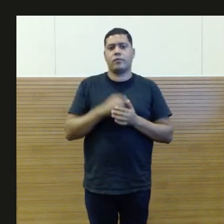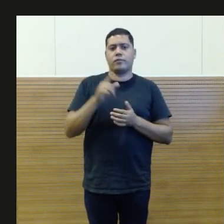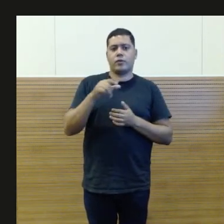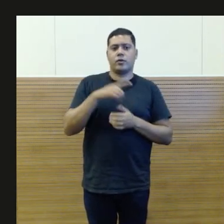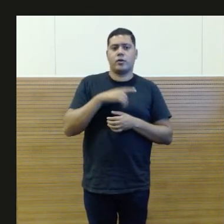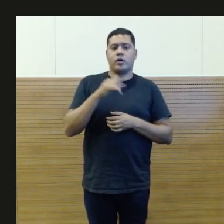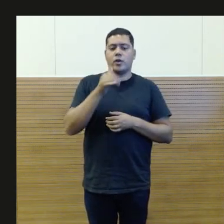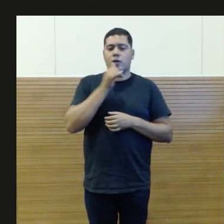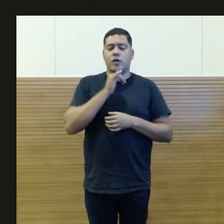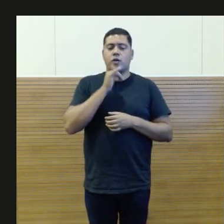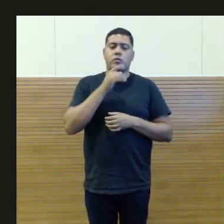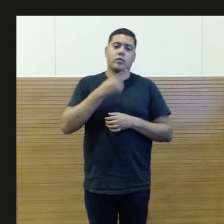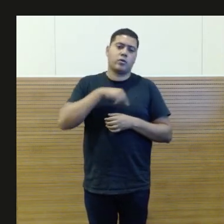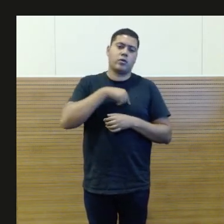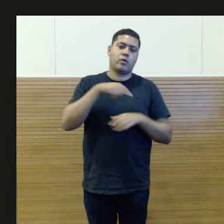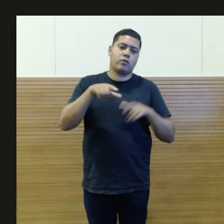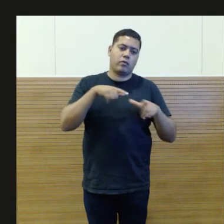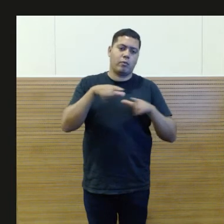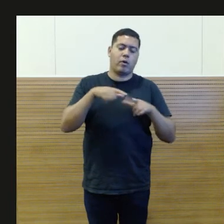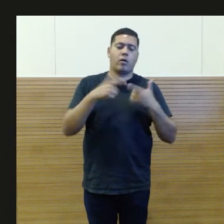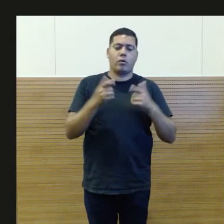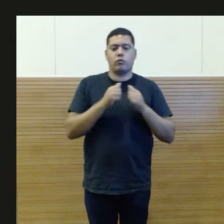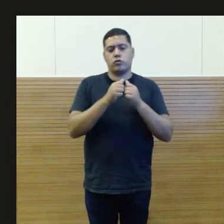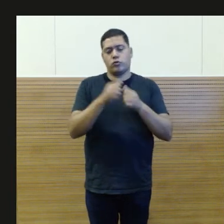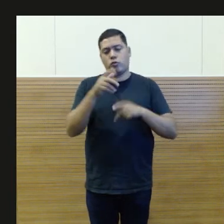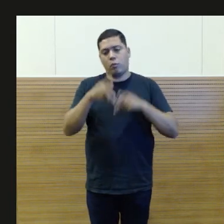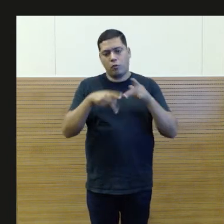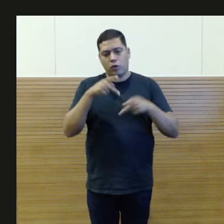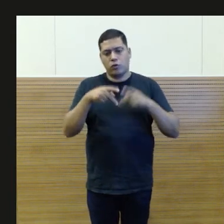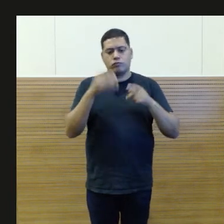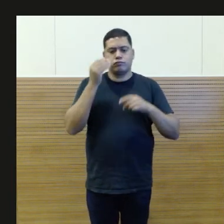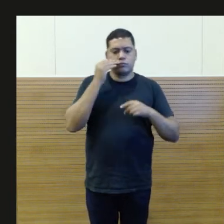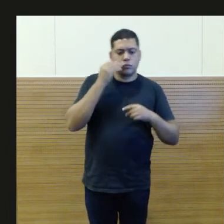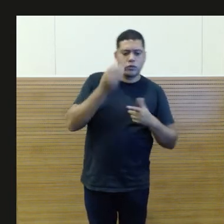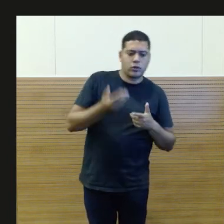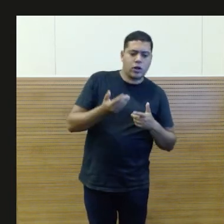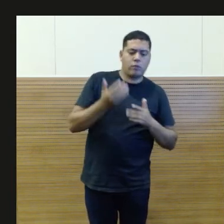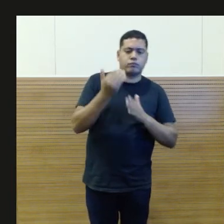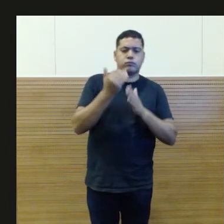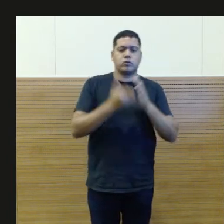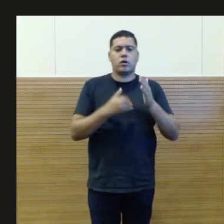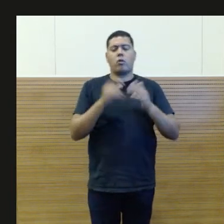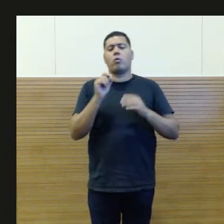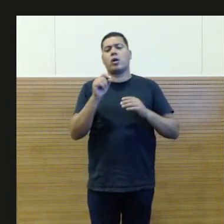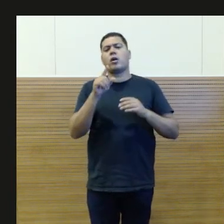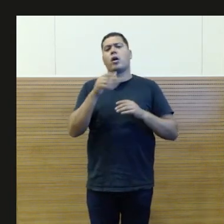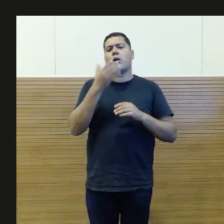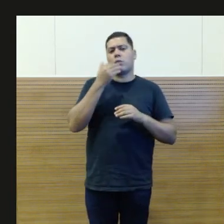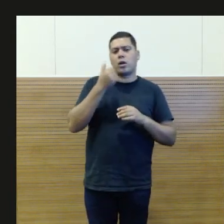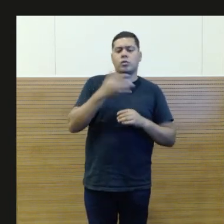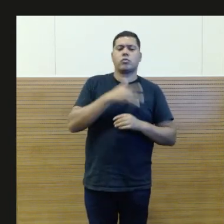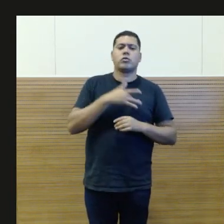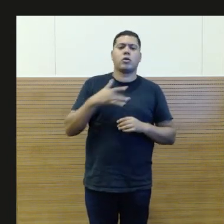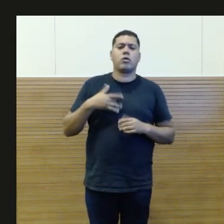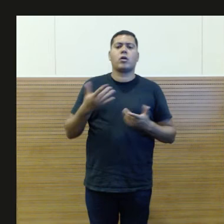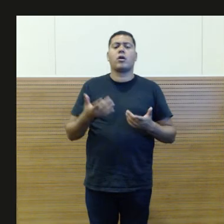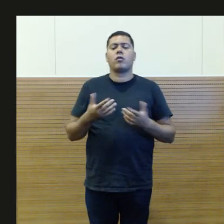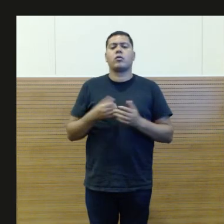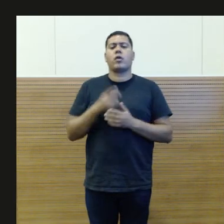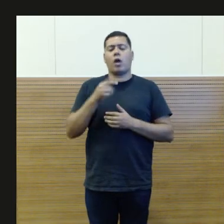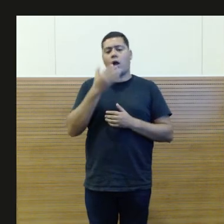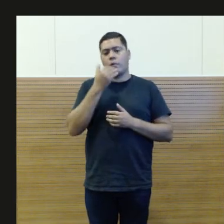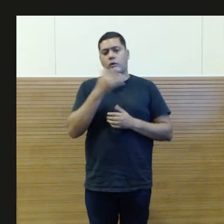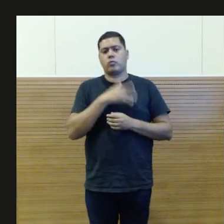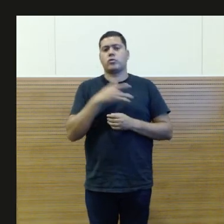something that we call Connect SUS, Unified Health Services, While all Brazilian people have access to the agora, main